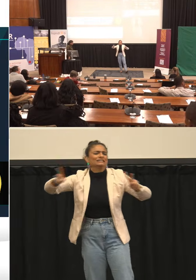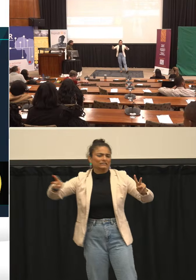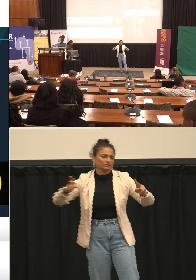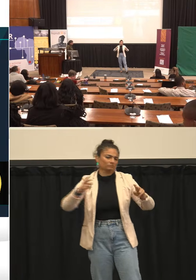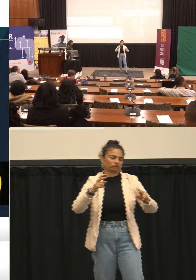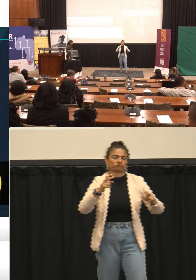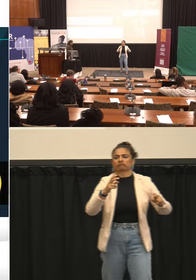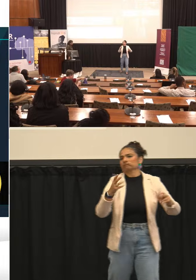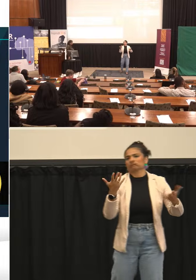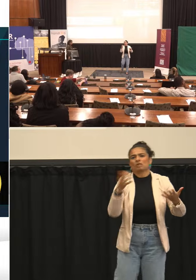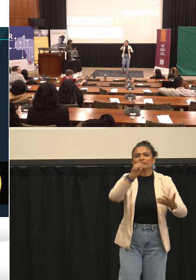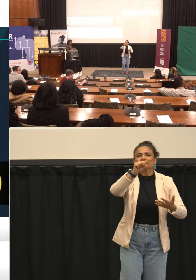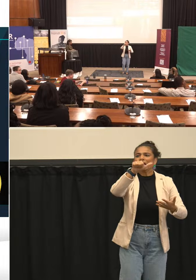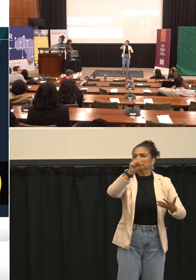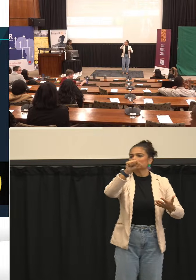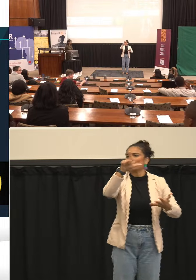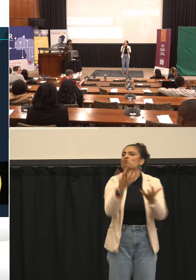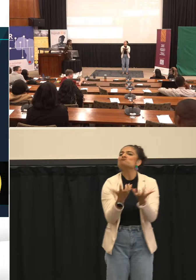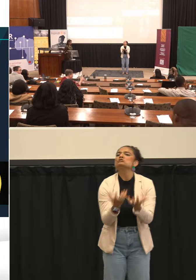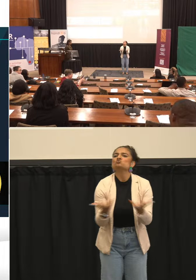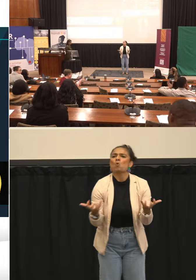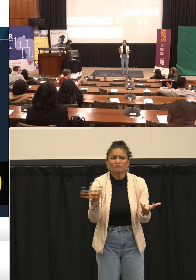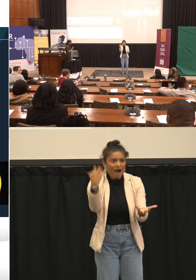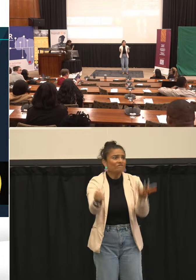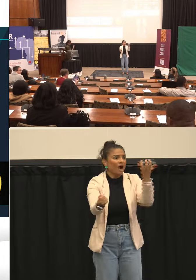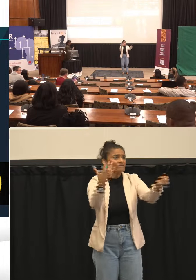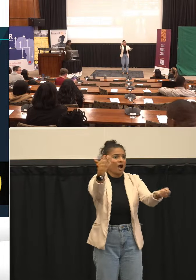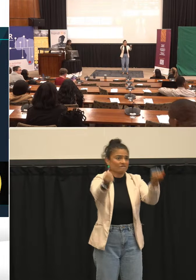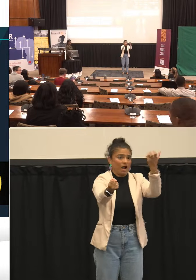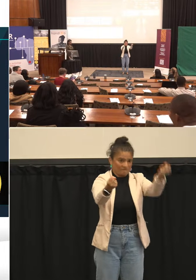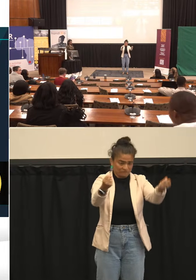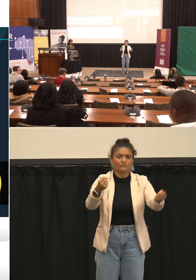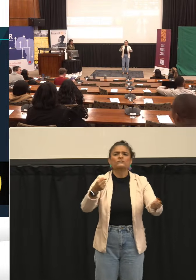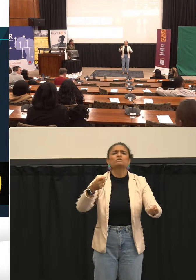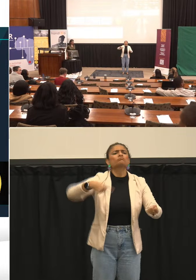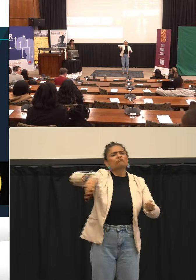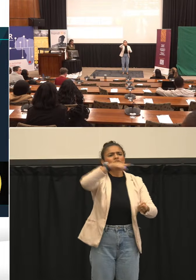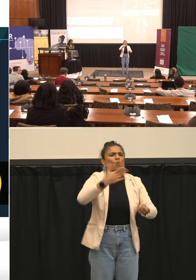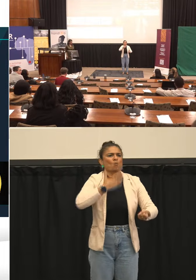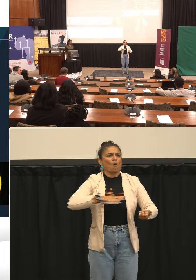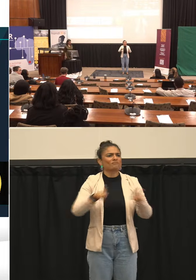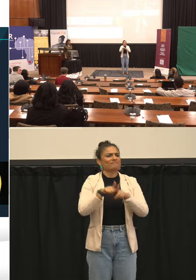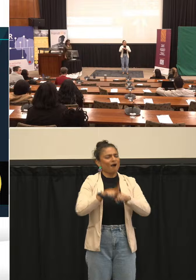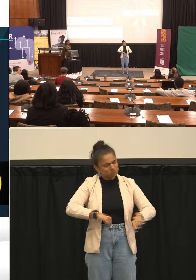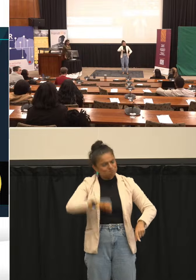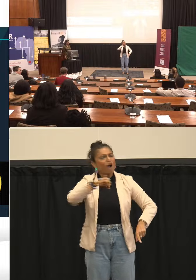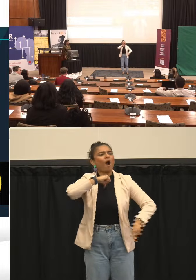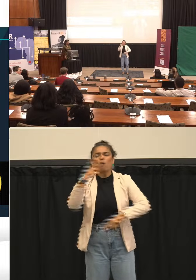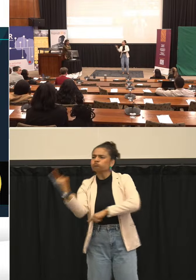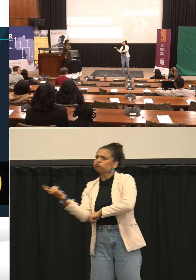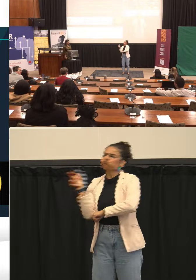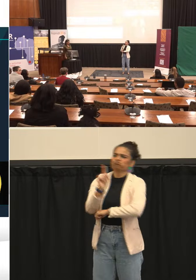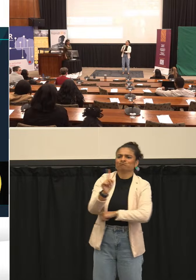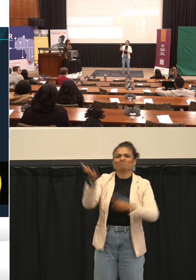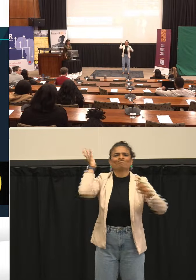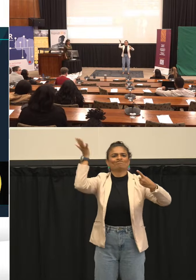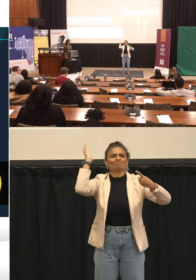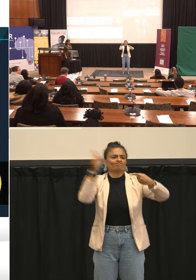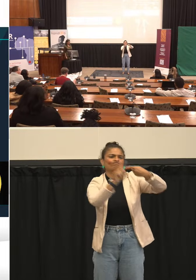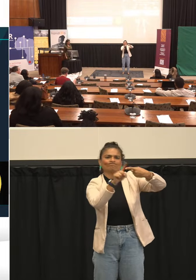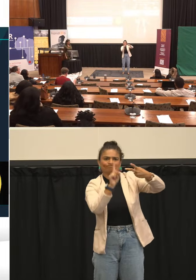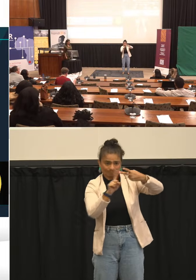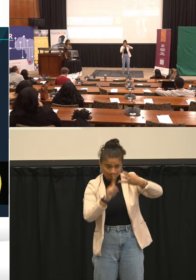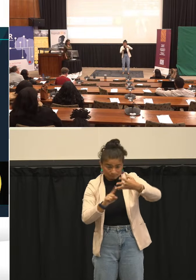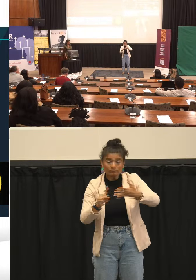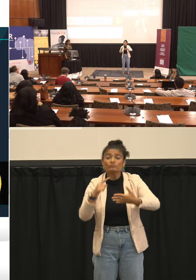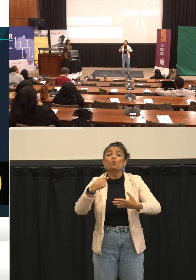So in South Africa, we have many different SASL resources that are already in existence. And so